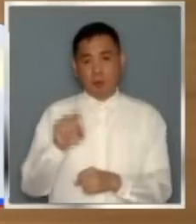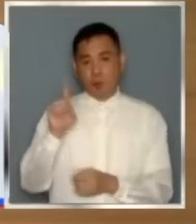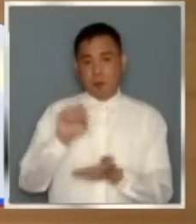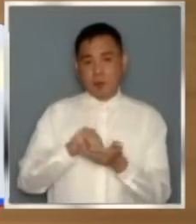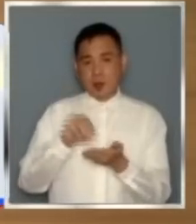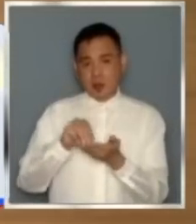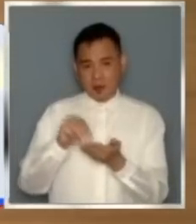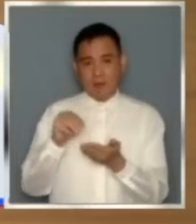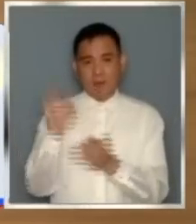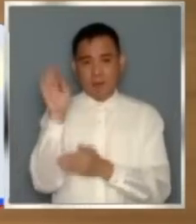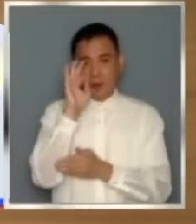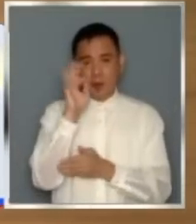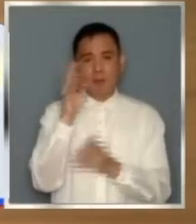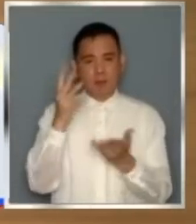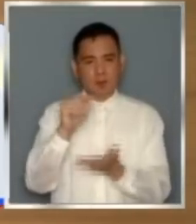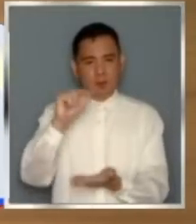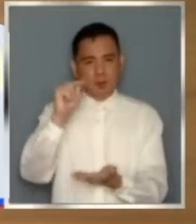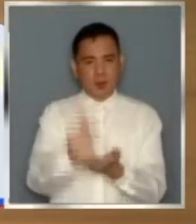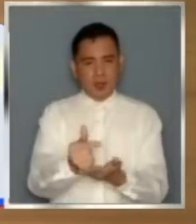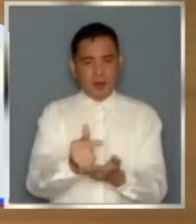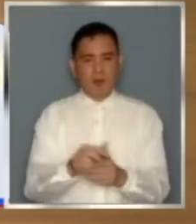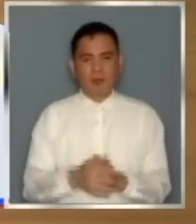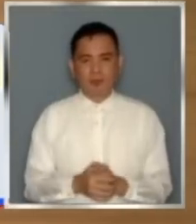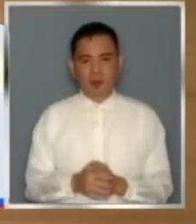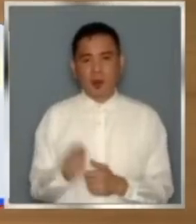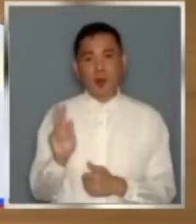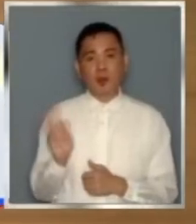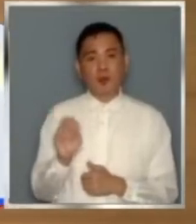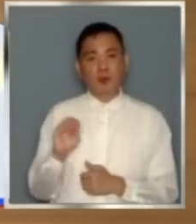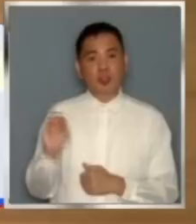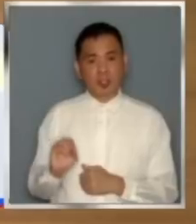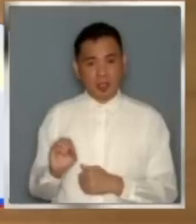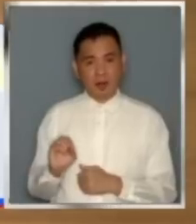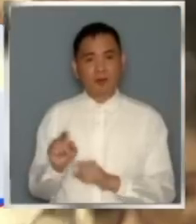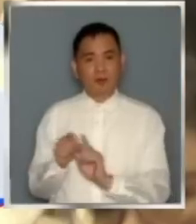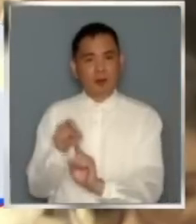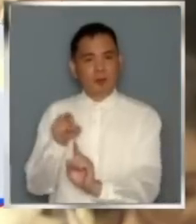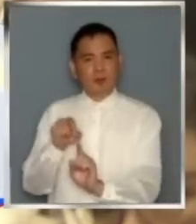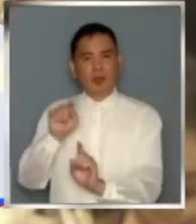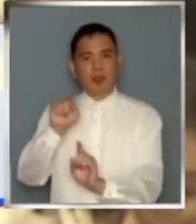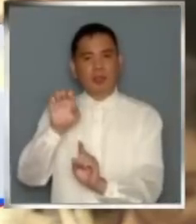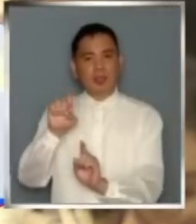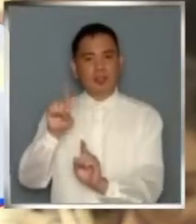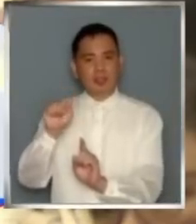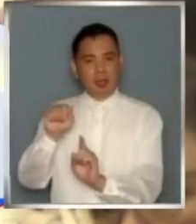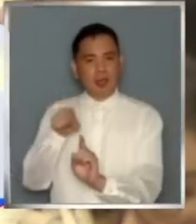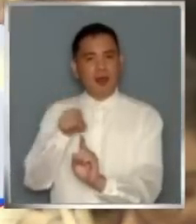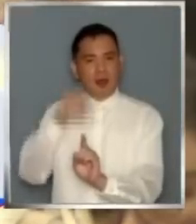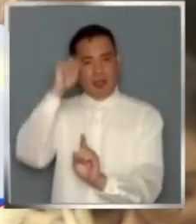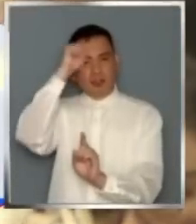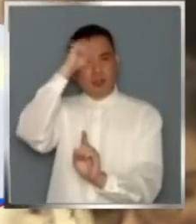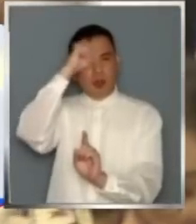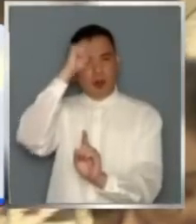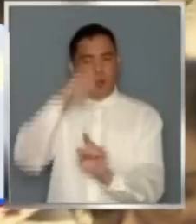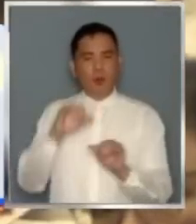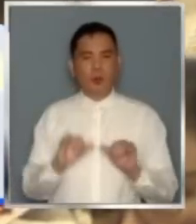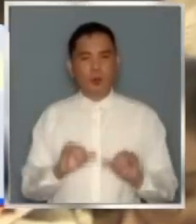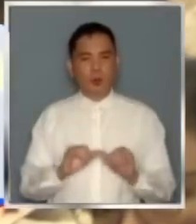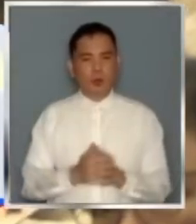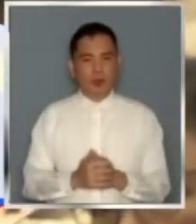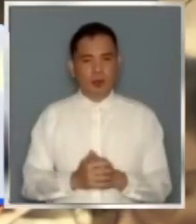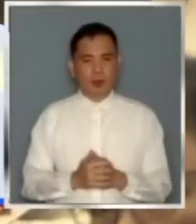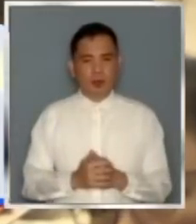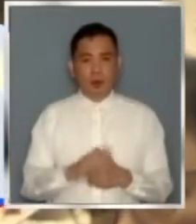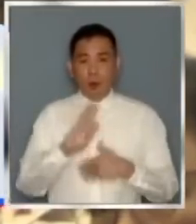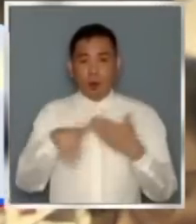TVET, one-third of whom were TESDA scholars. More and more of our higher education